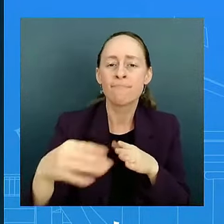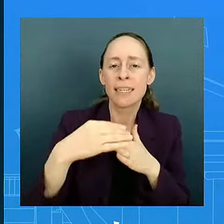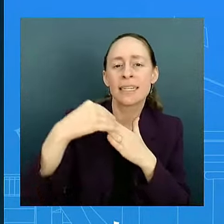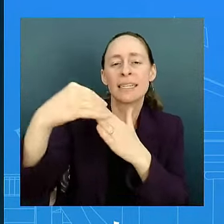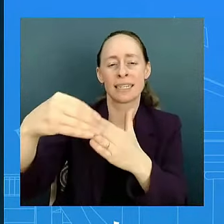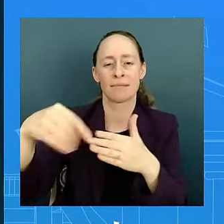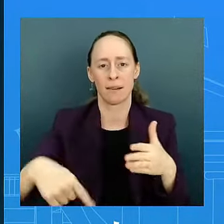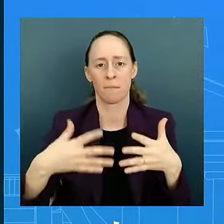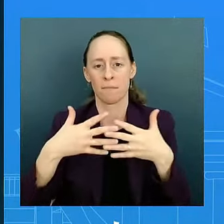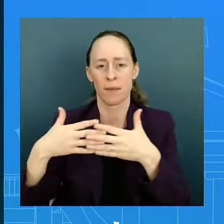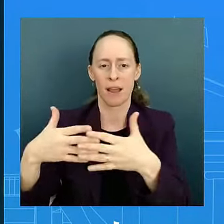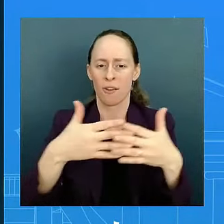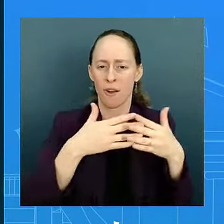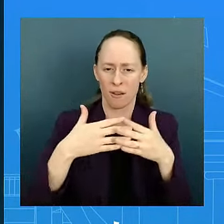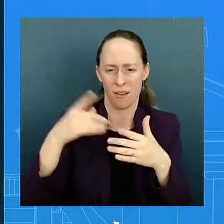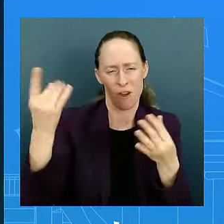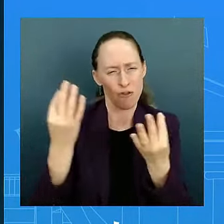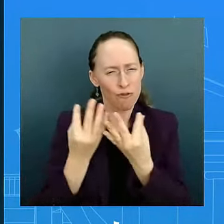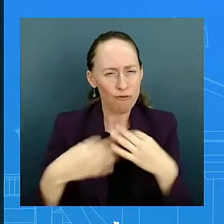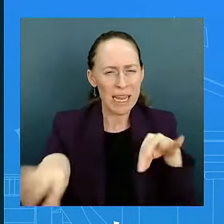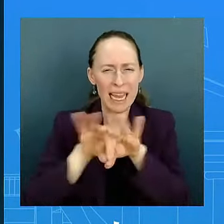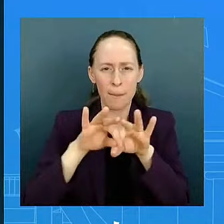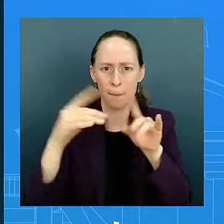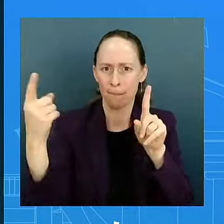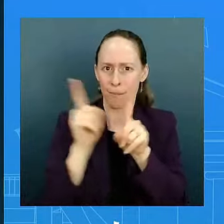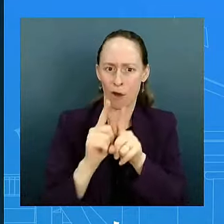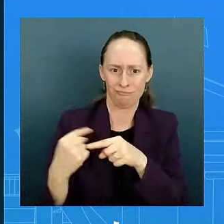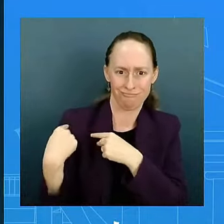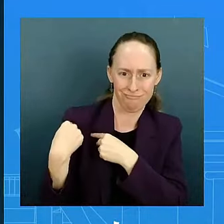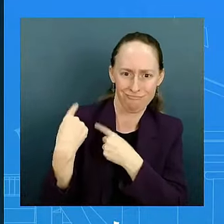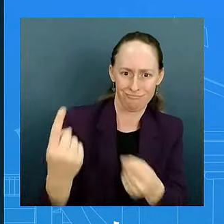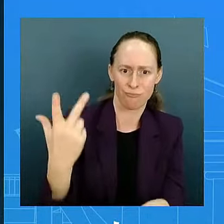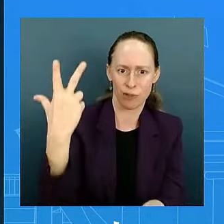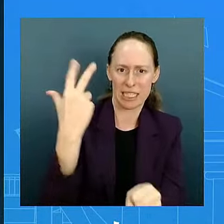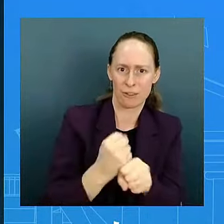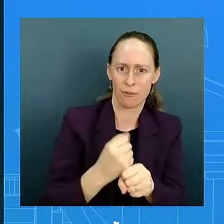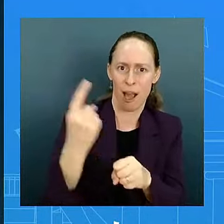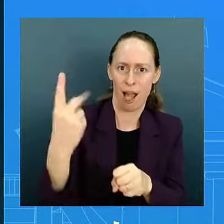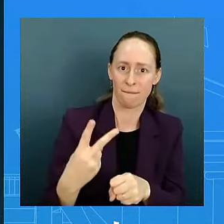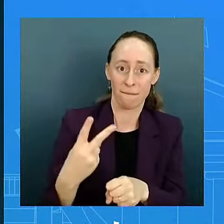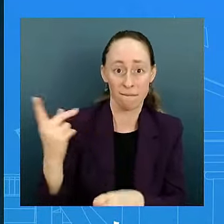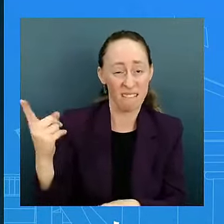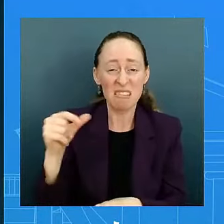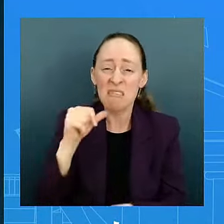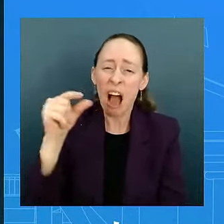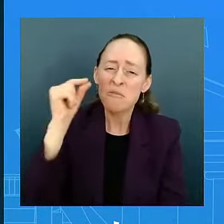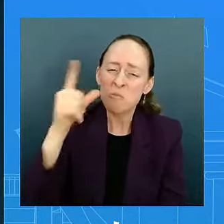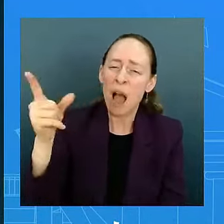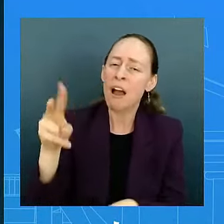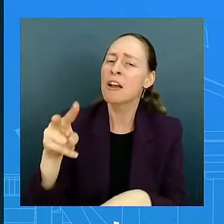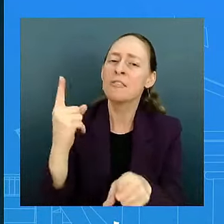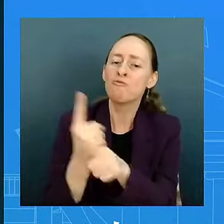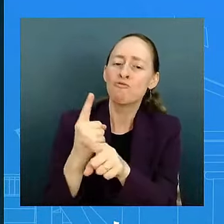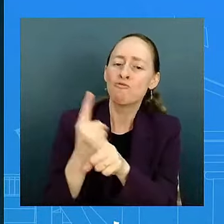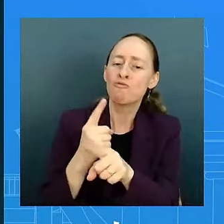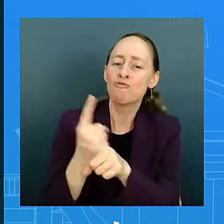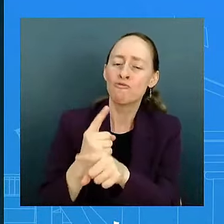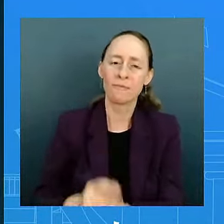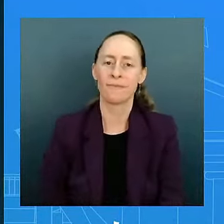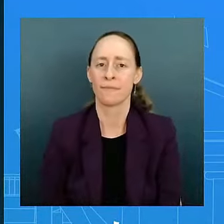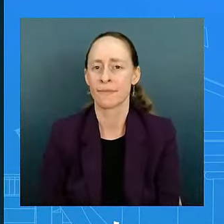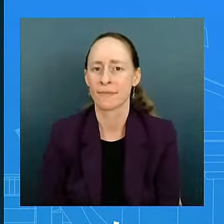3.5 years. So he's not surprised. He's not surprised that she was ready to go. Get Danny. Thanks,